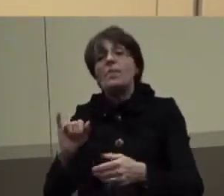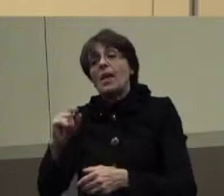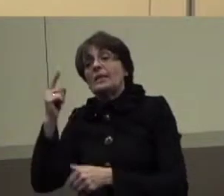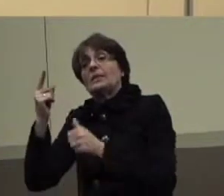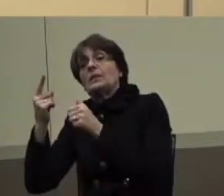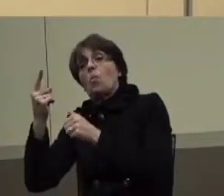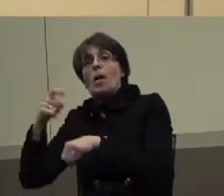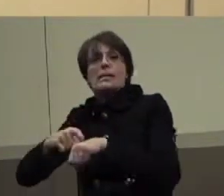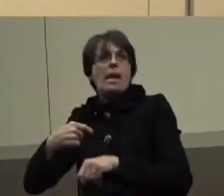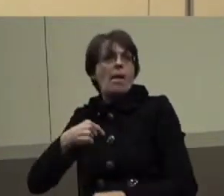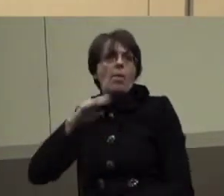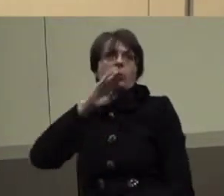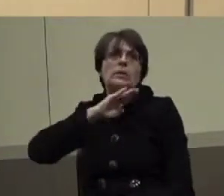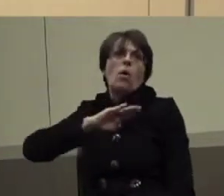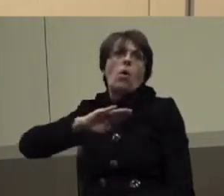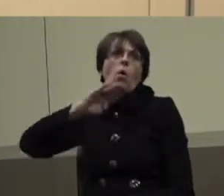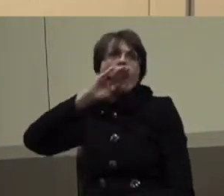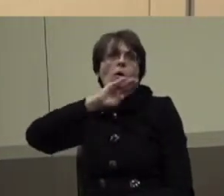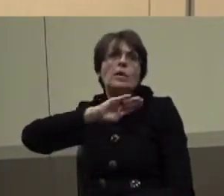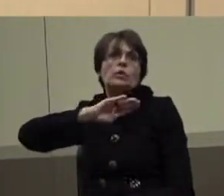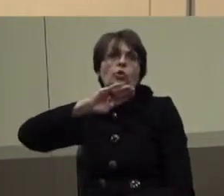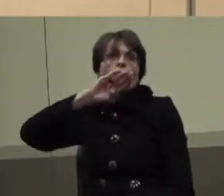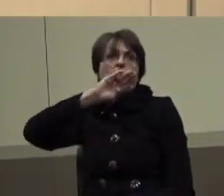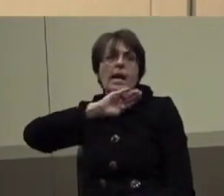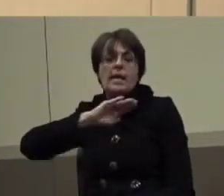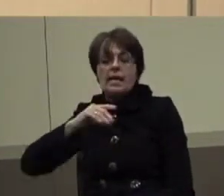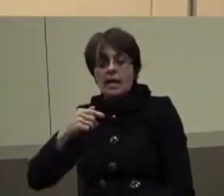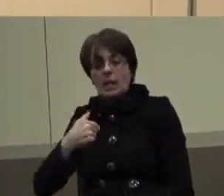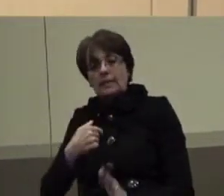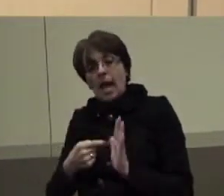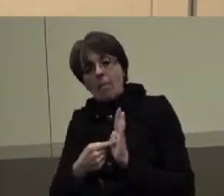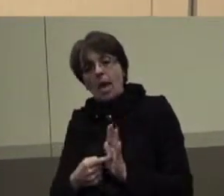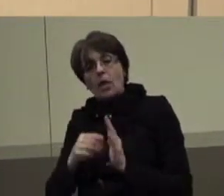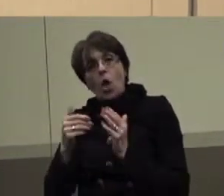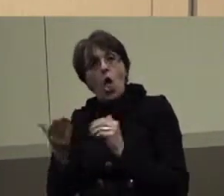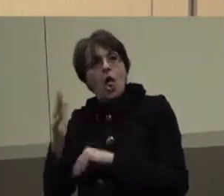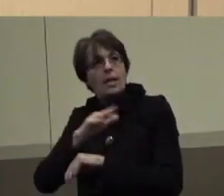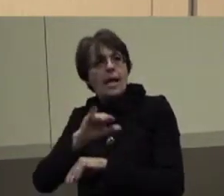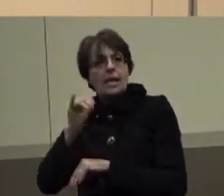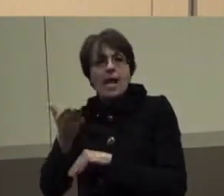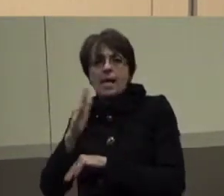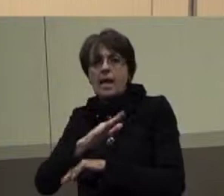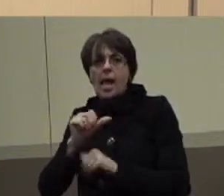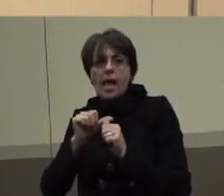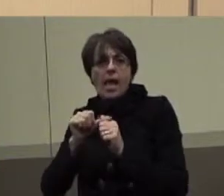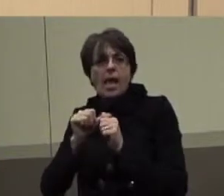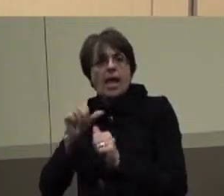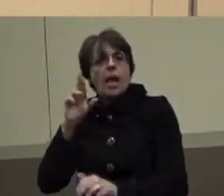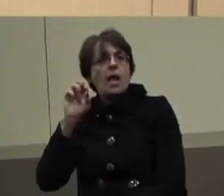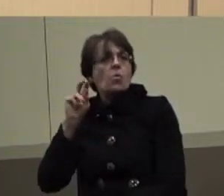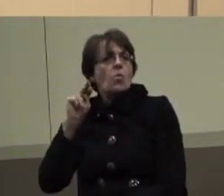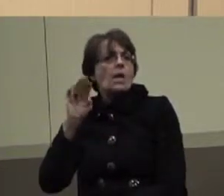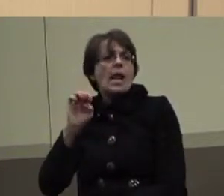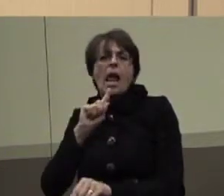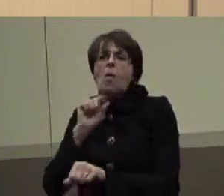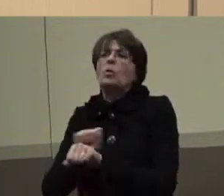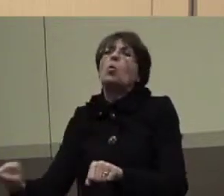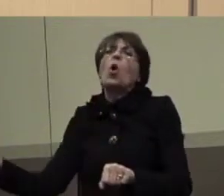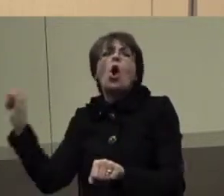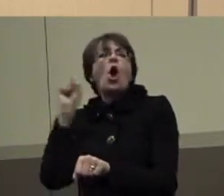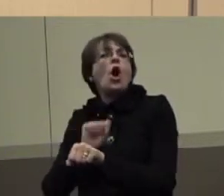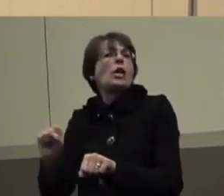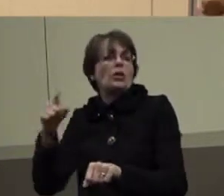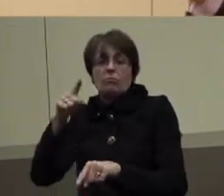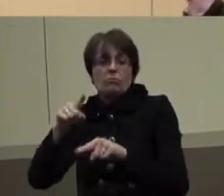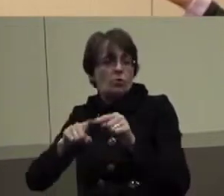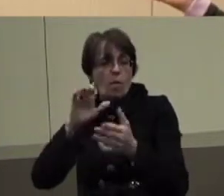one time I was so frustrated because I modeled this all day that day, and Renee was working like you wouldn't